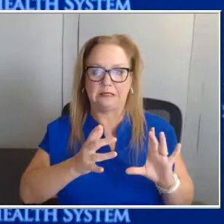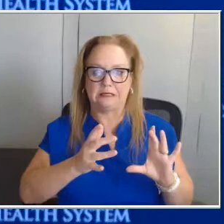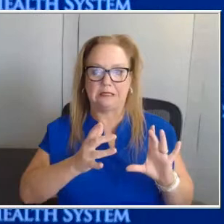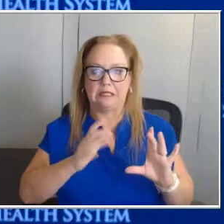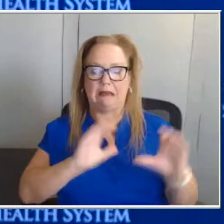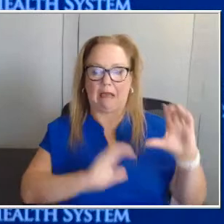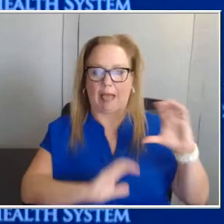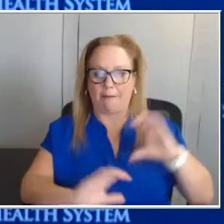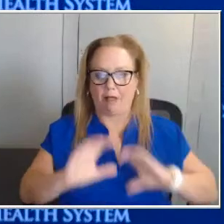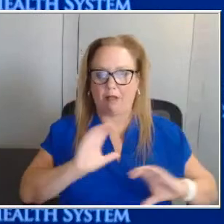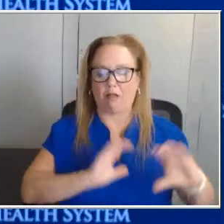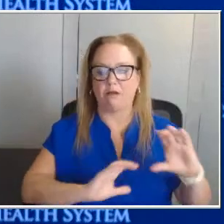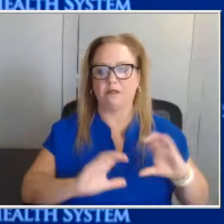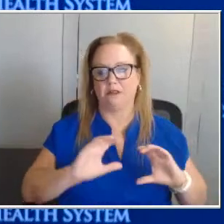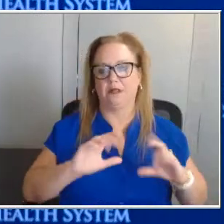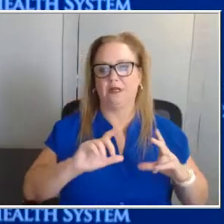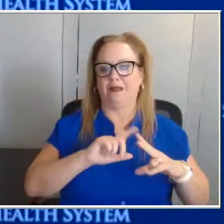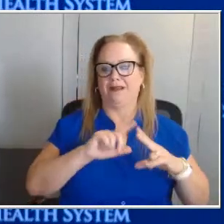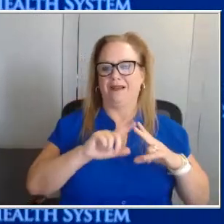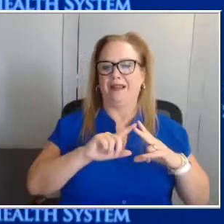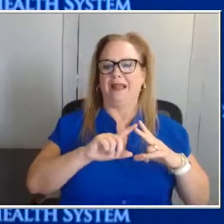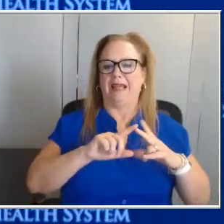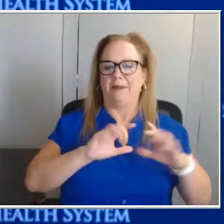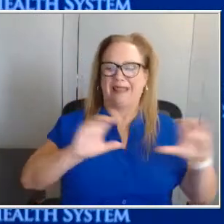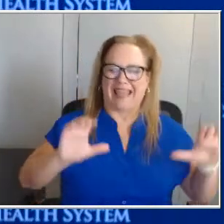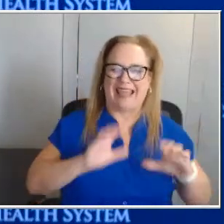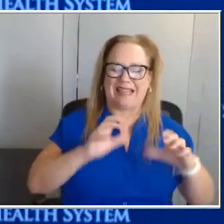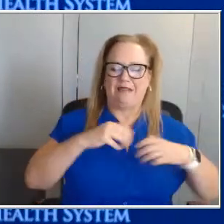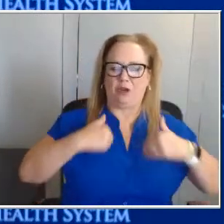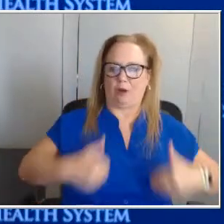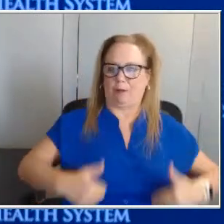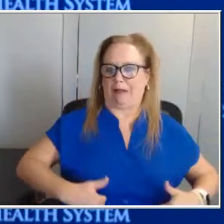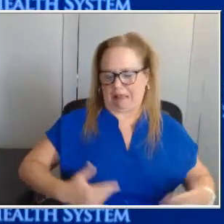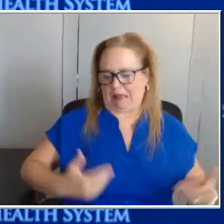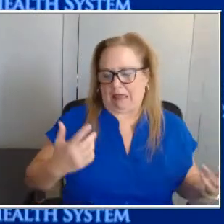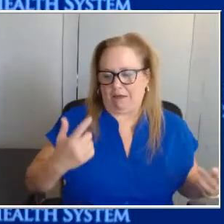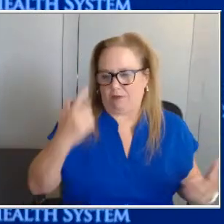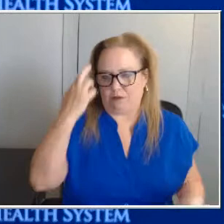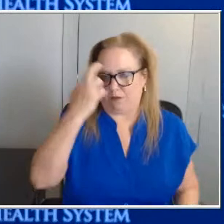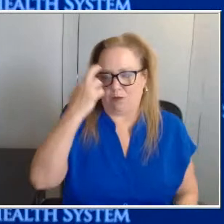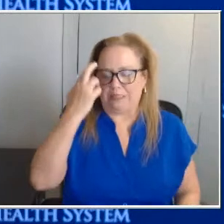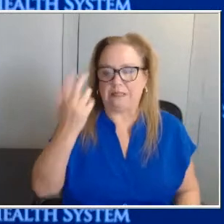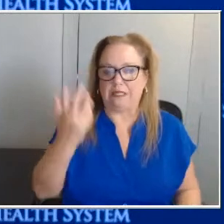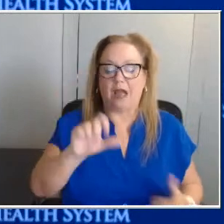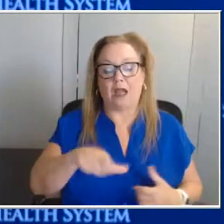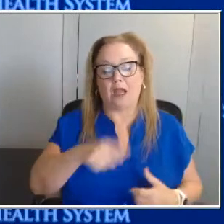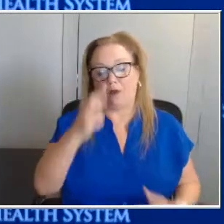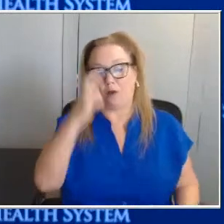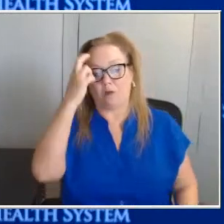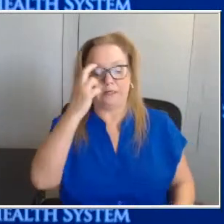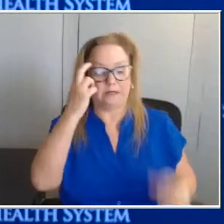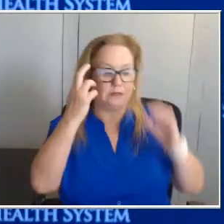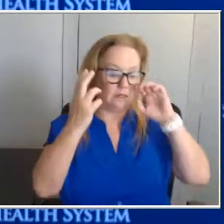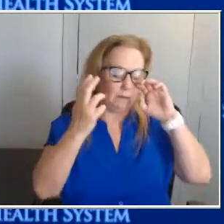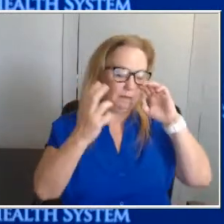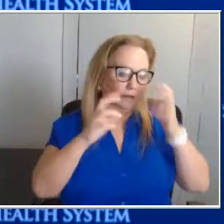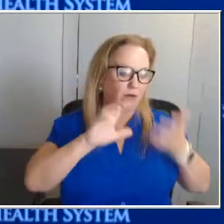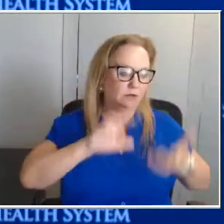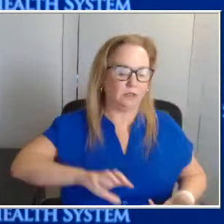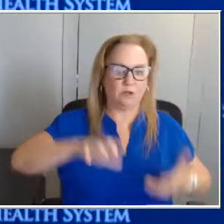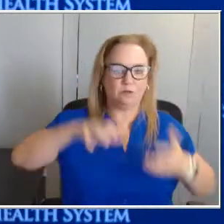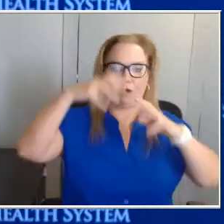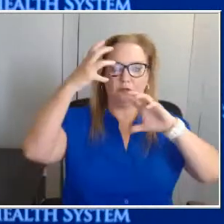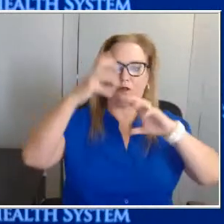chemicals and cytokines and just be active in your body for one reason or another. Another reason is maybe there was some disruption of some of your